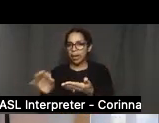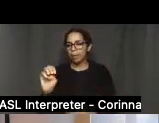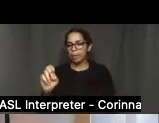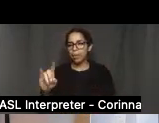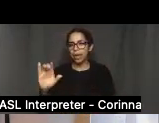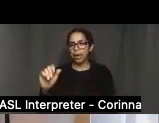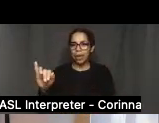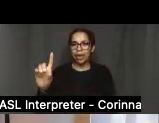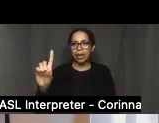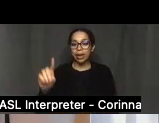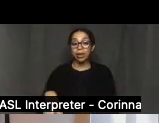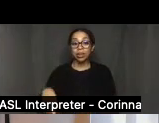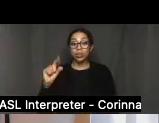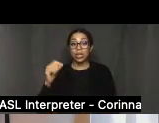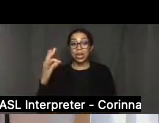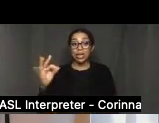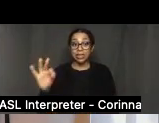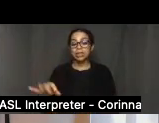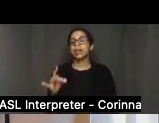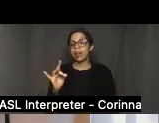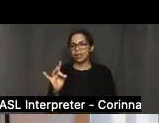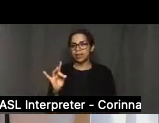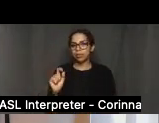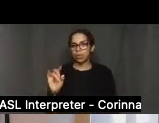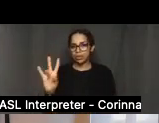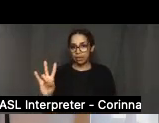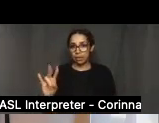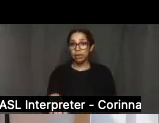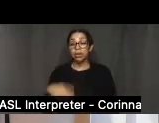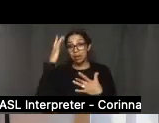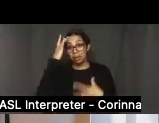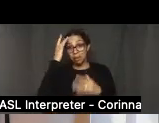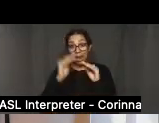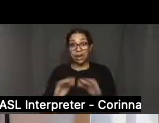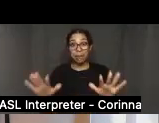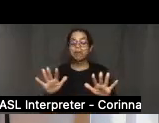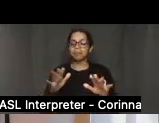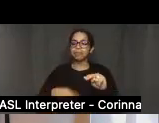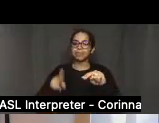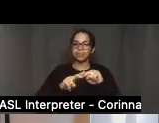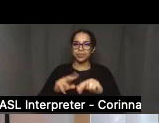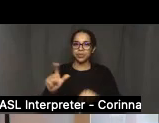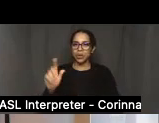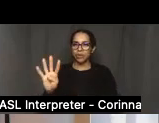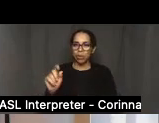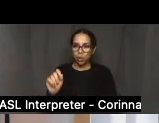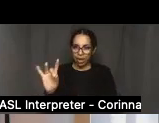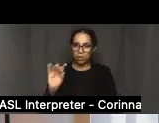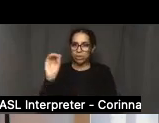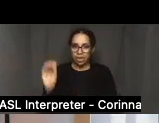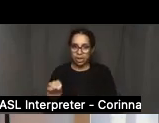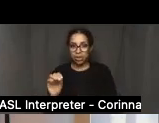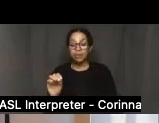at 18.7. We saw an increase during the pandemic, of course, to 24.8%. And then we saw